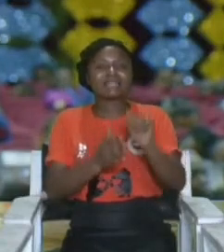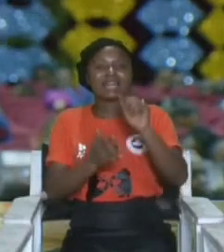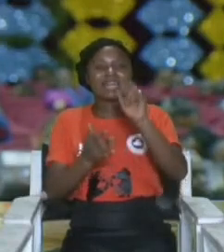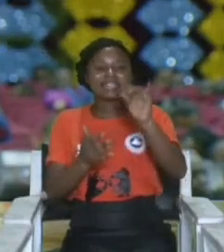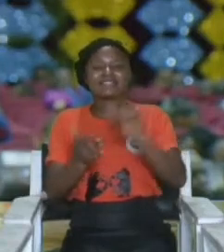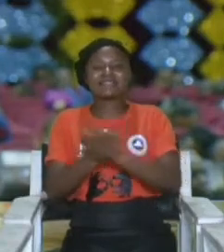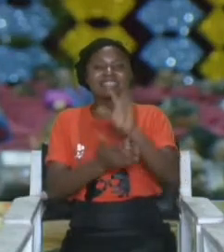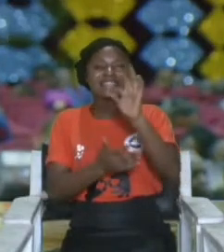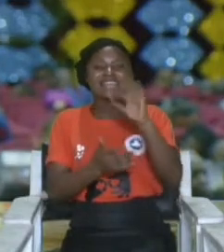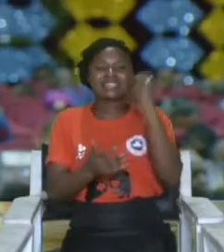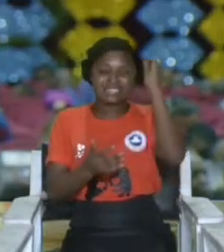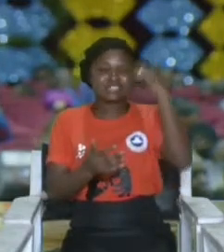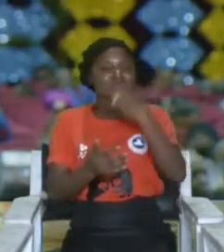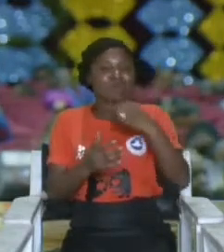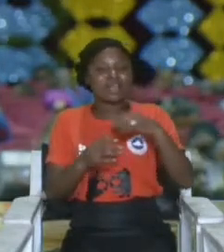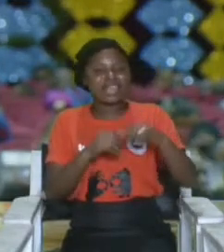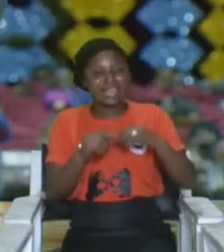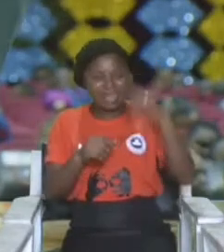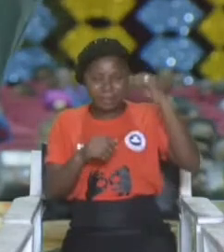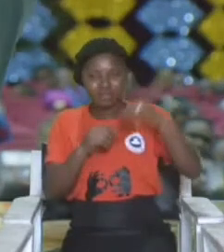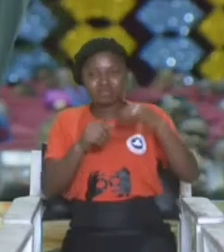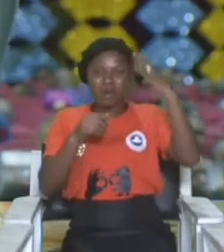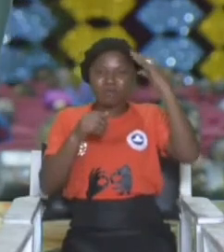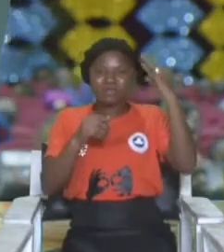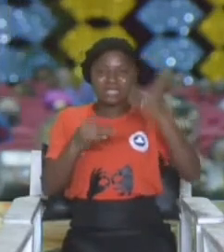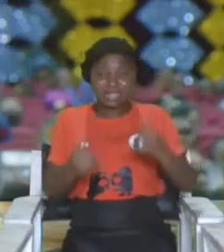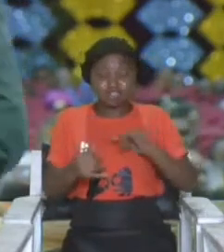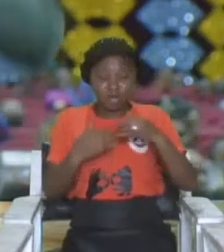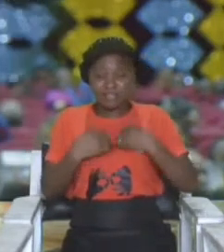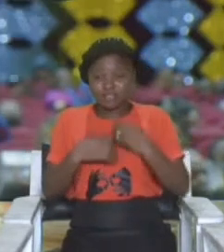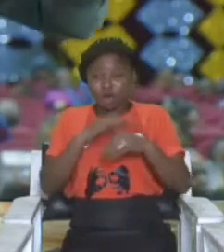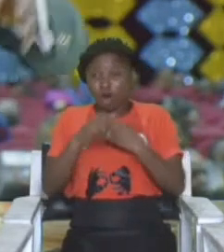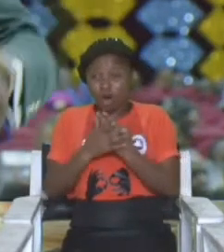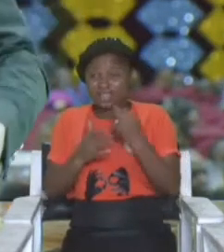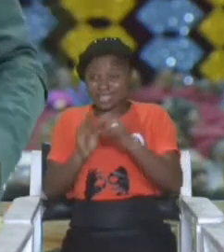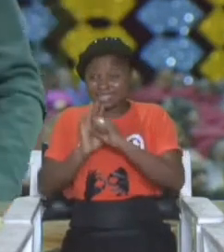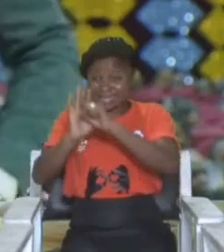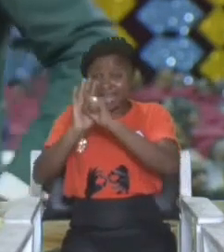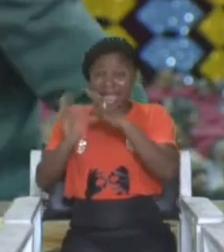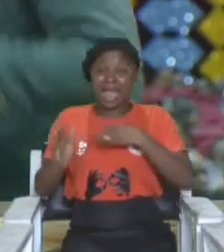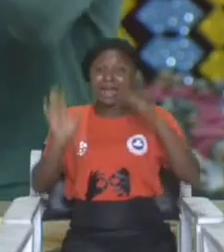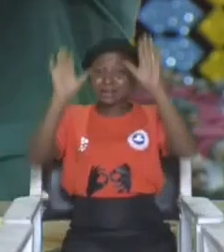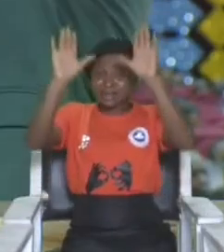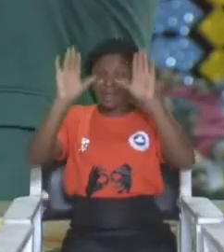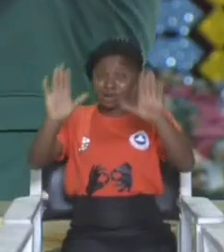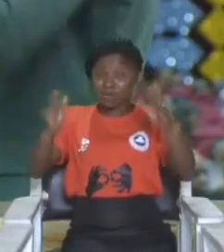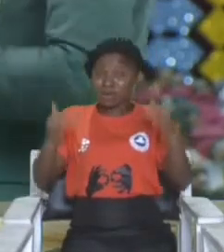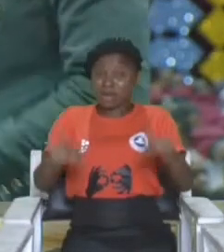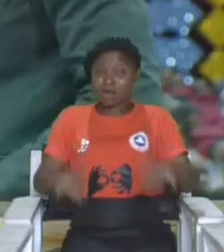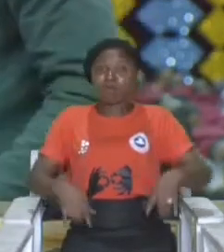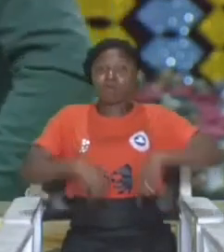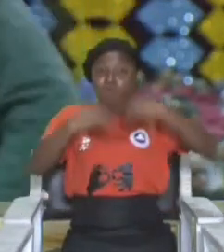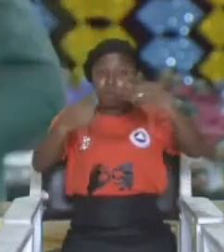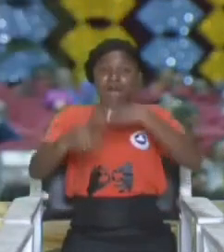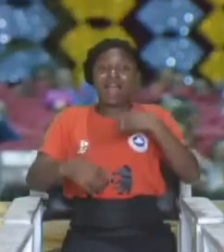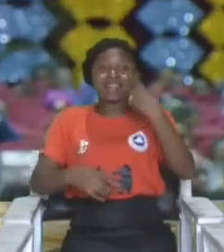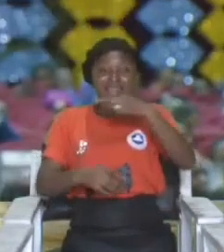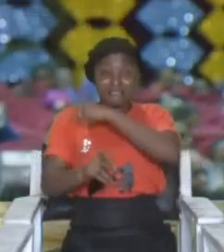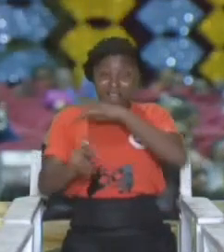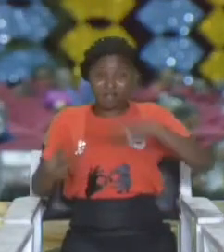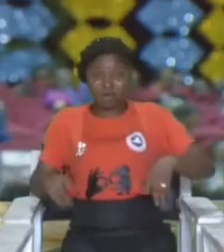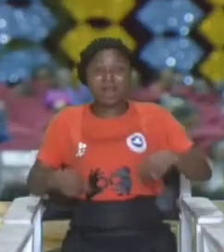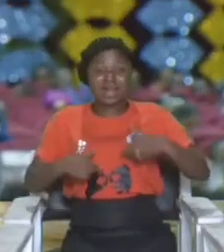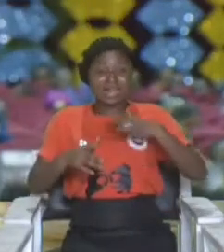he spoke about Moses. He said, now you have seen all the signs. You have seen all the miracles. Now go and tell Pharaoh, let